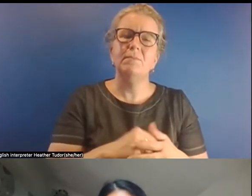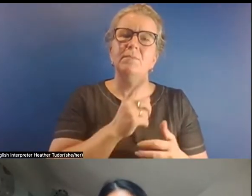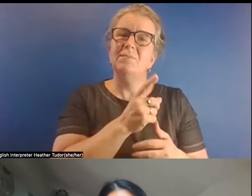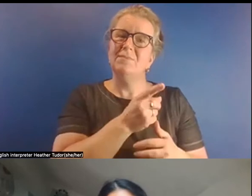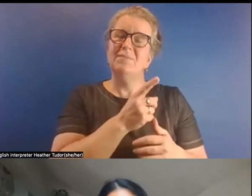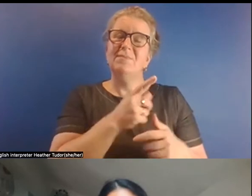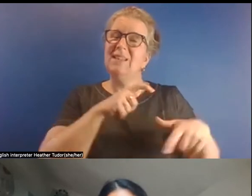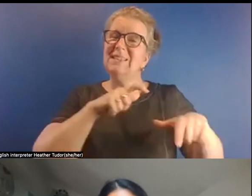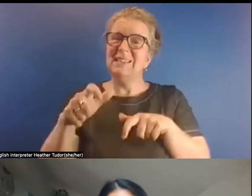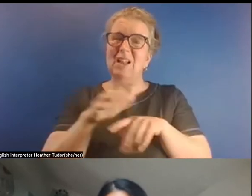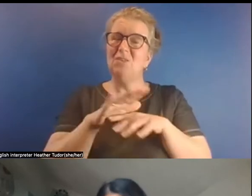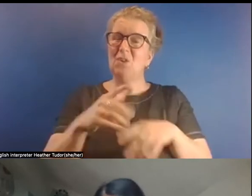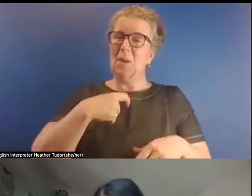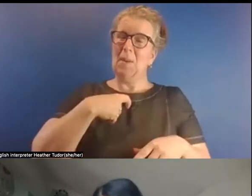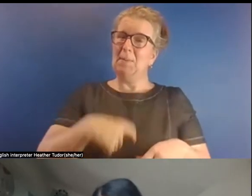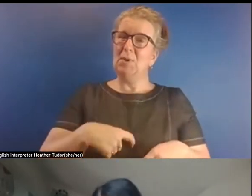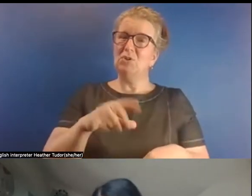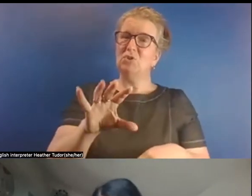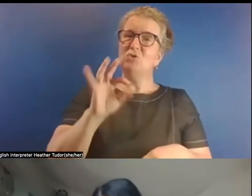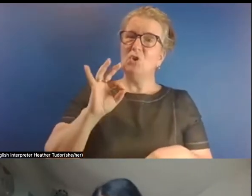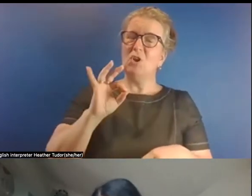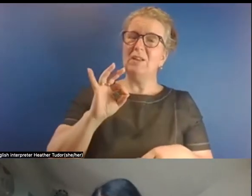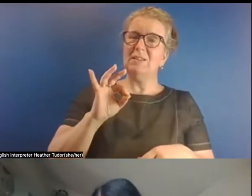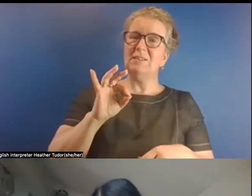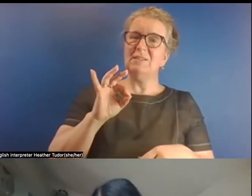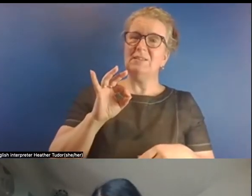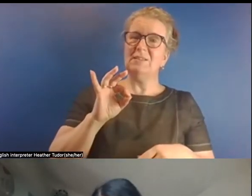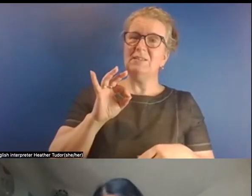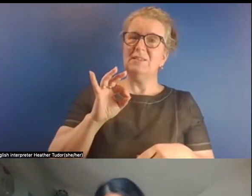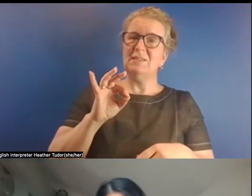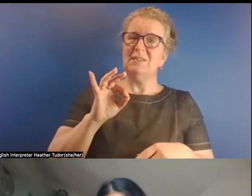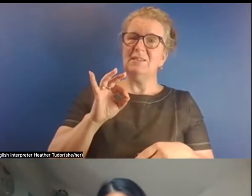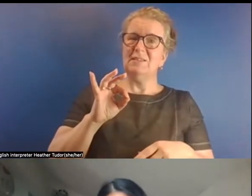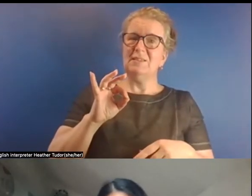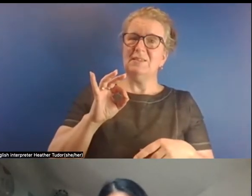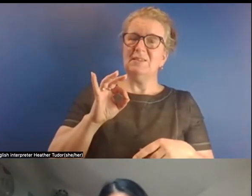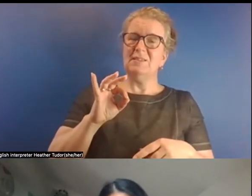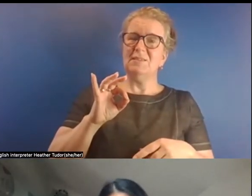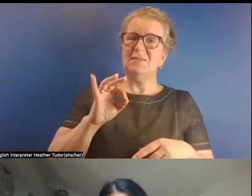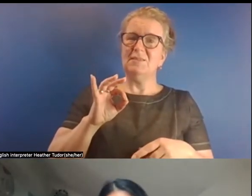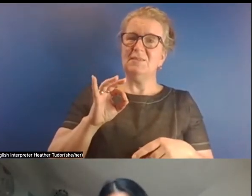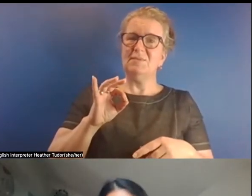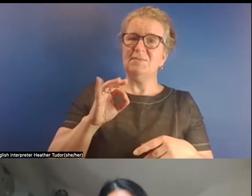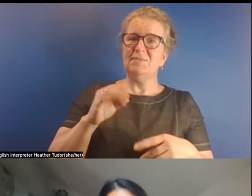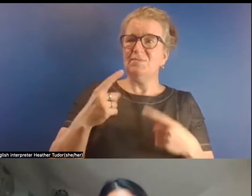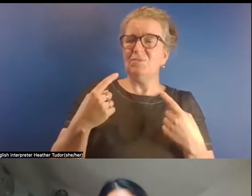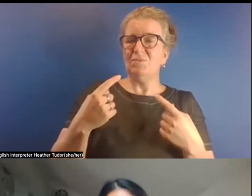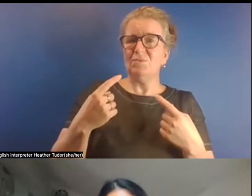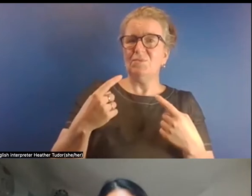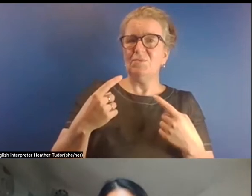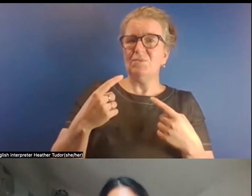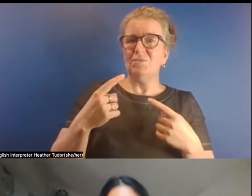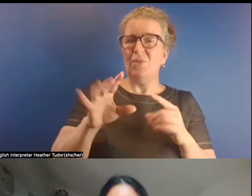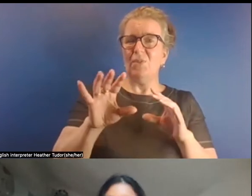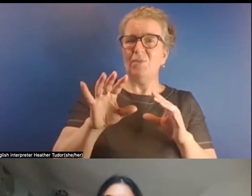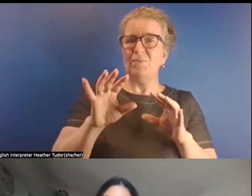who want to choose and not want to? The choices cannot be collective, can they? But they